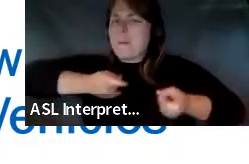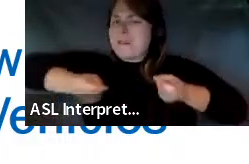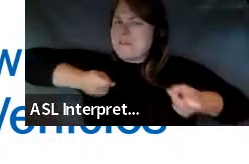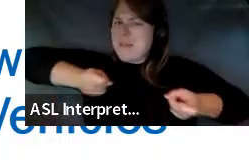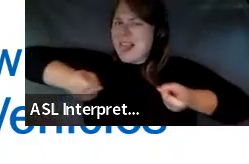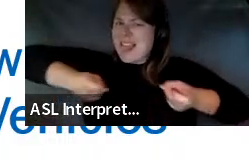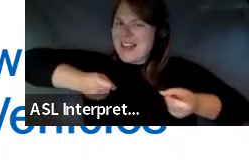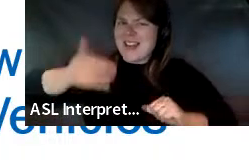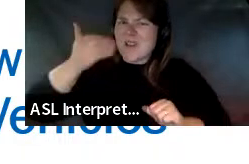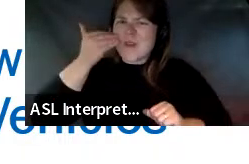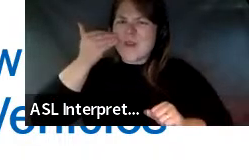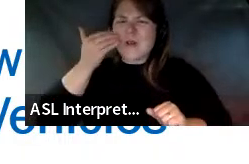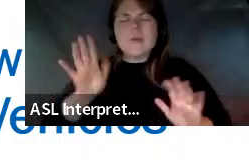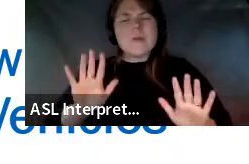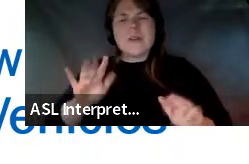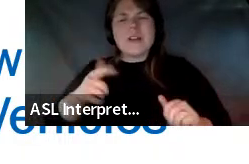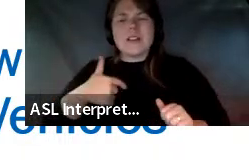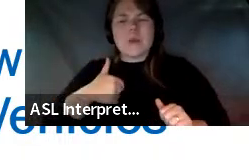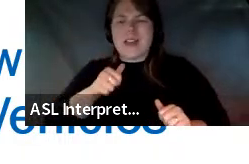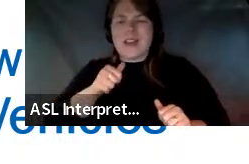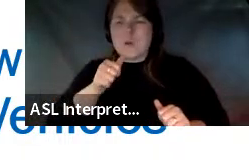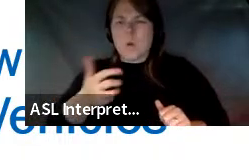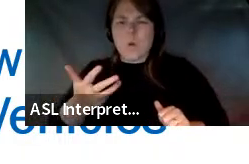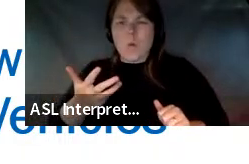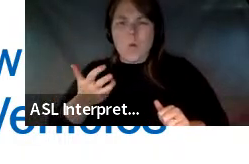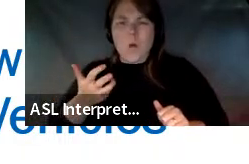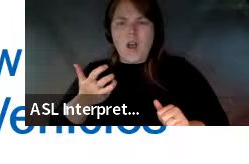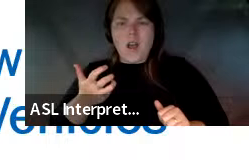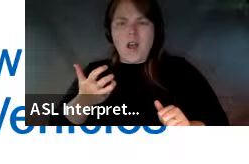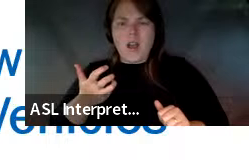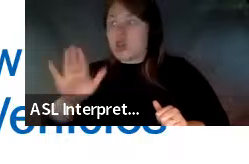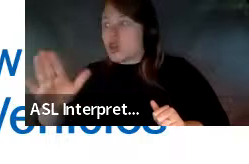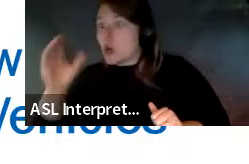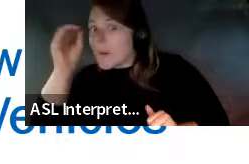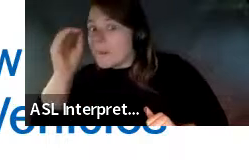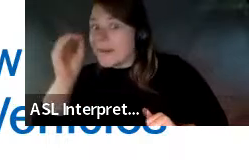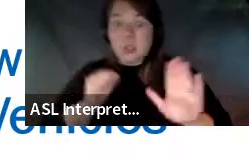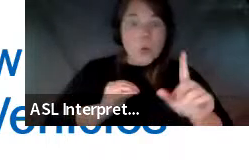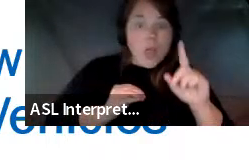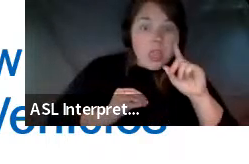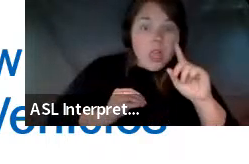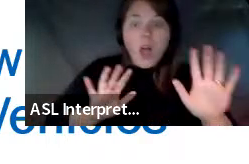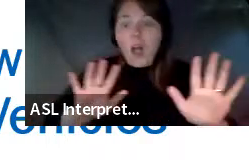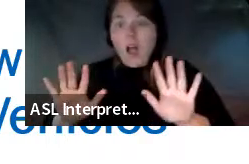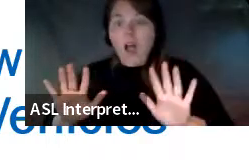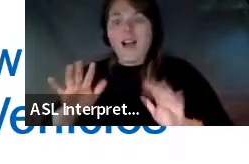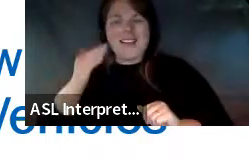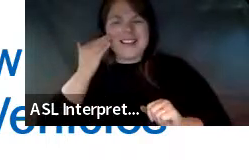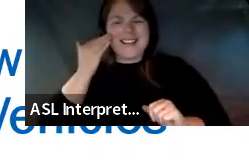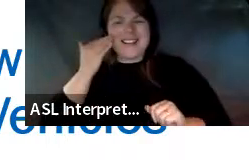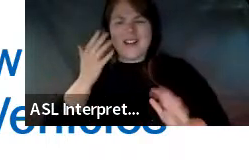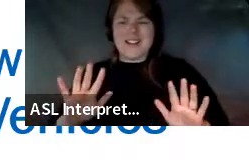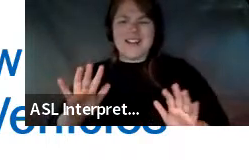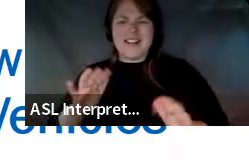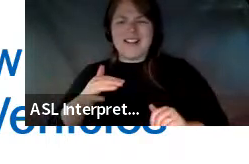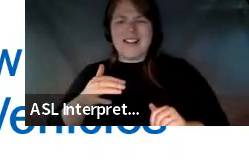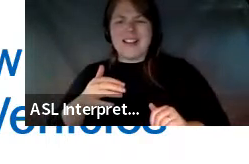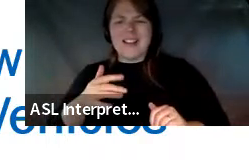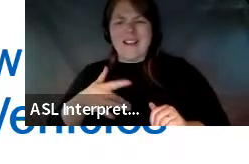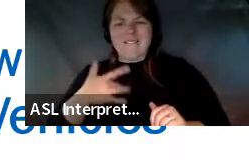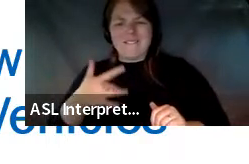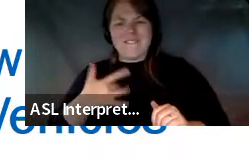just don't want to stop. Like, what's your opinion about what do we need this? What do you think about this? You think like that, and then